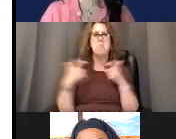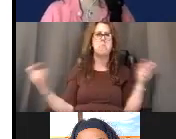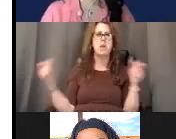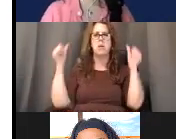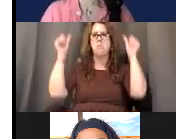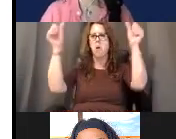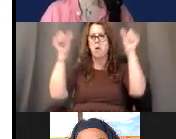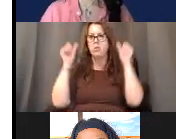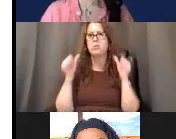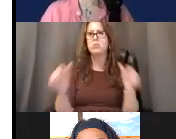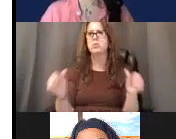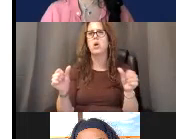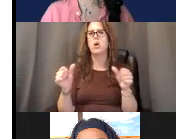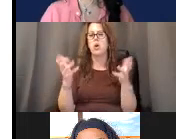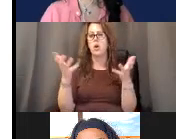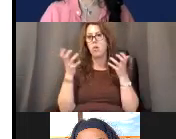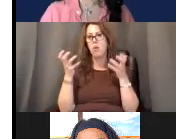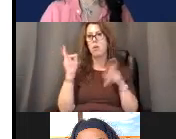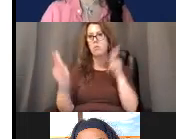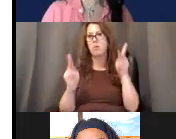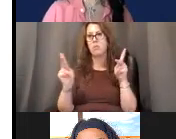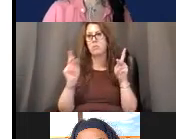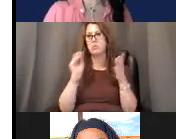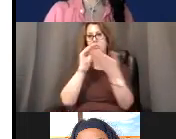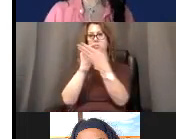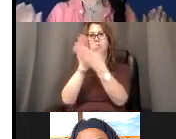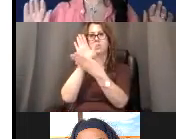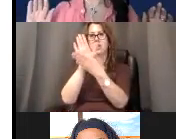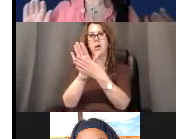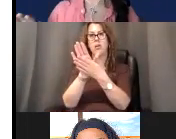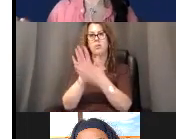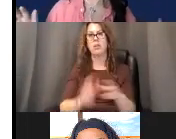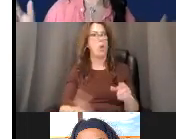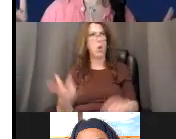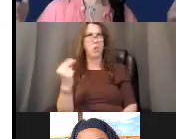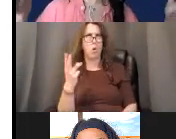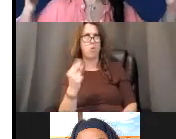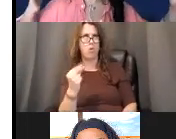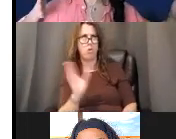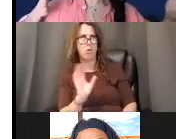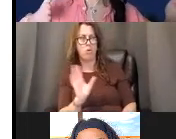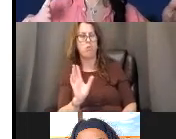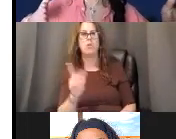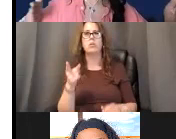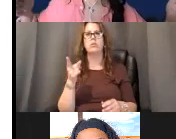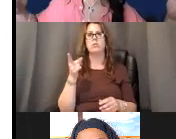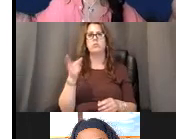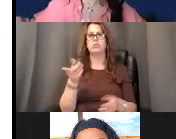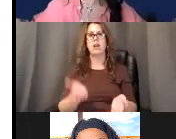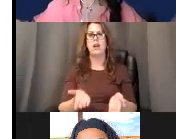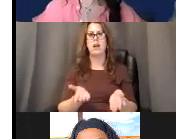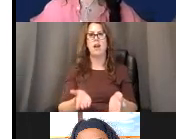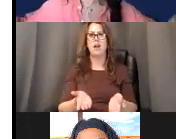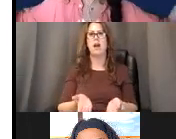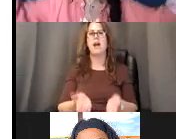and wanted people to like kind of mark where they were. She asked them to do to create human